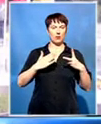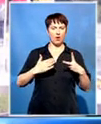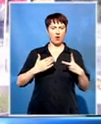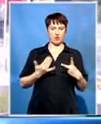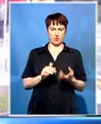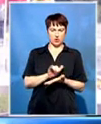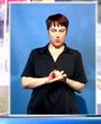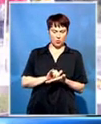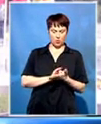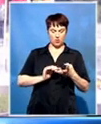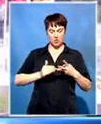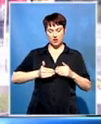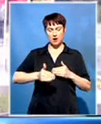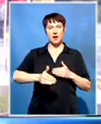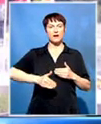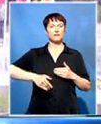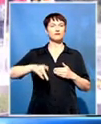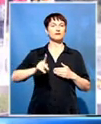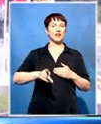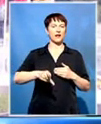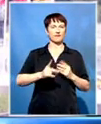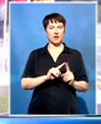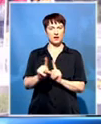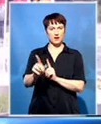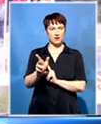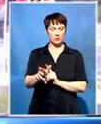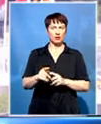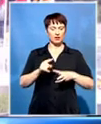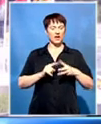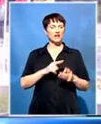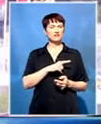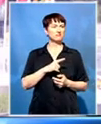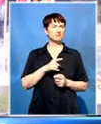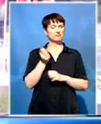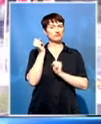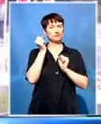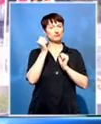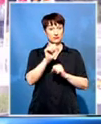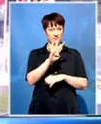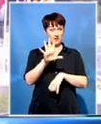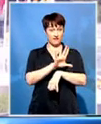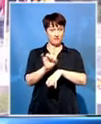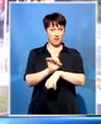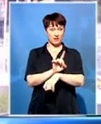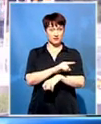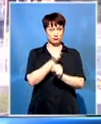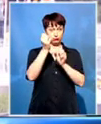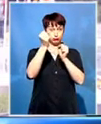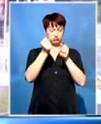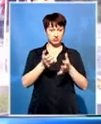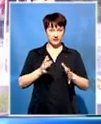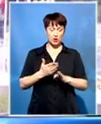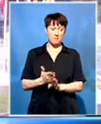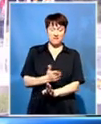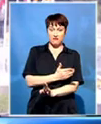week. And just to sort of summarize what was a 45-minute speech to the General Assembly, before that speech to the General Assembly, he